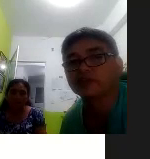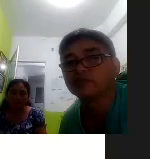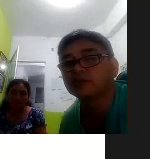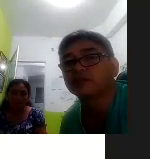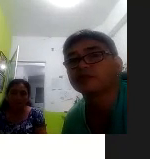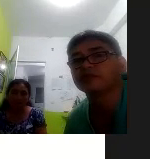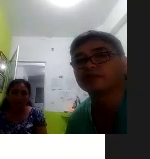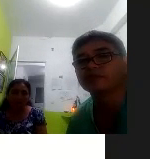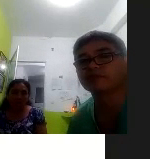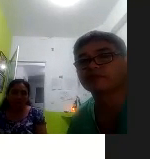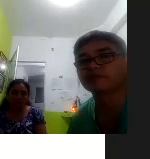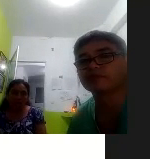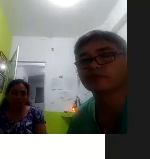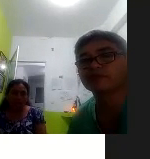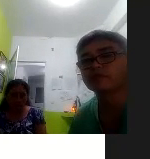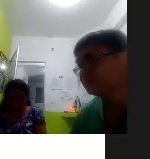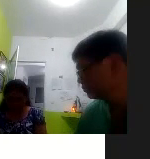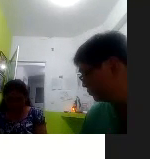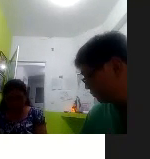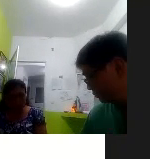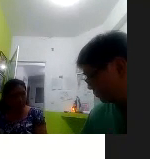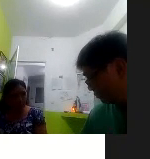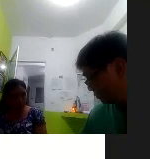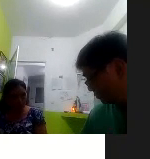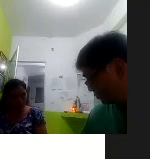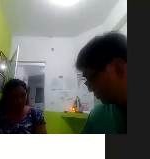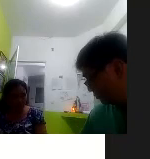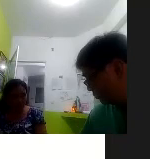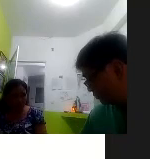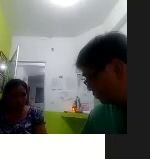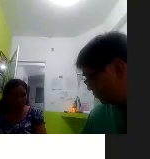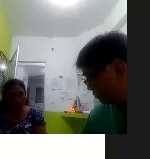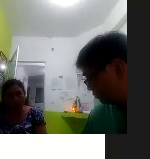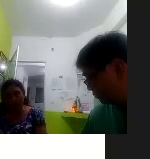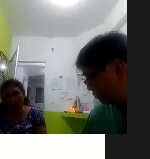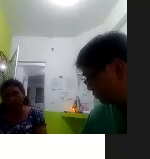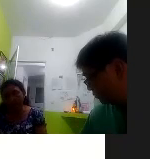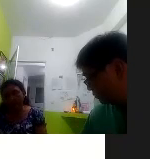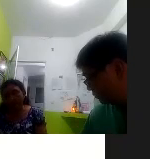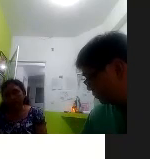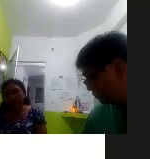clots. Y los que usan, dice los abuelitos,